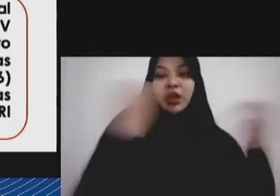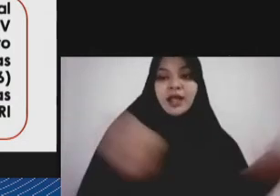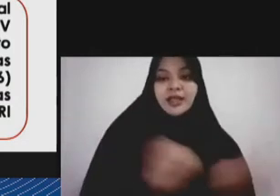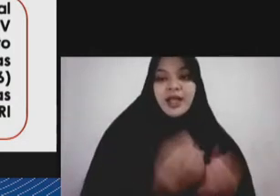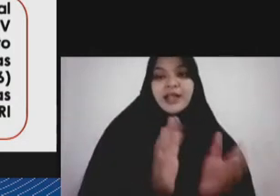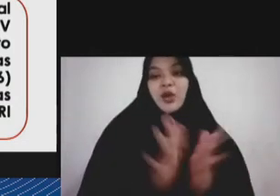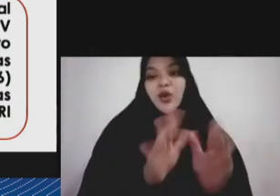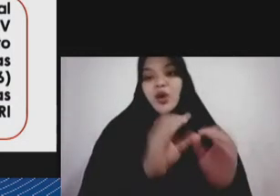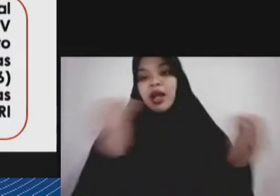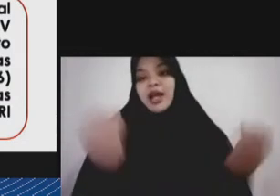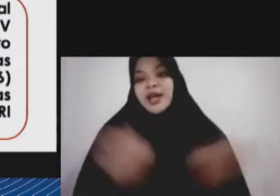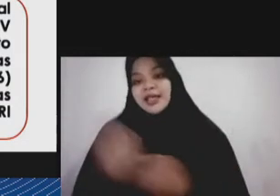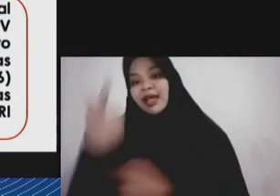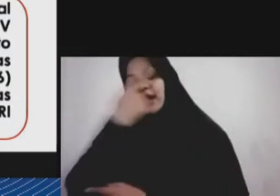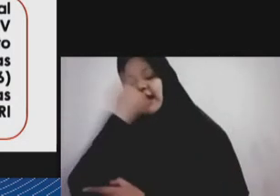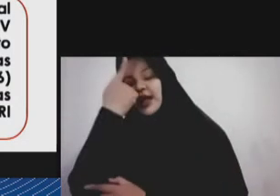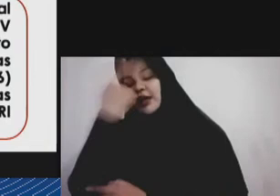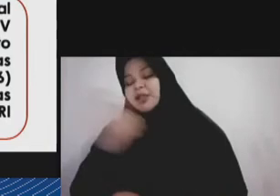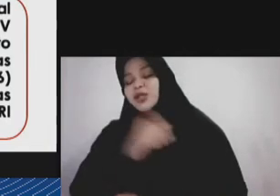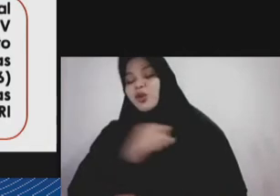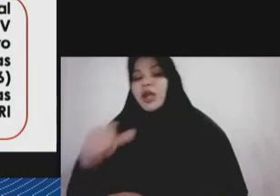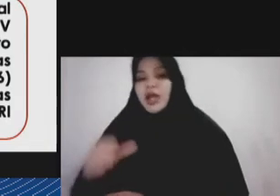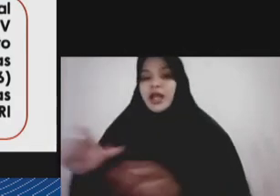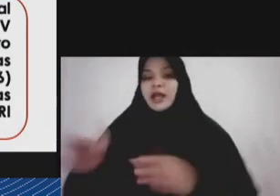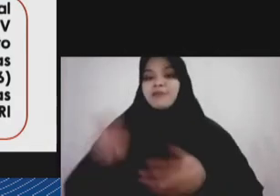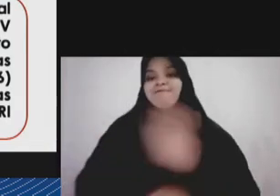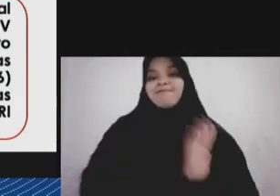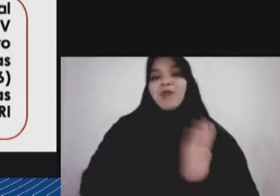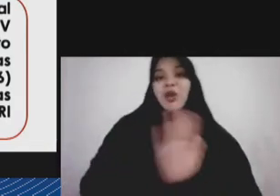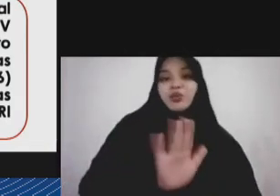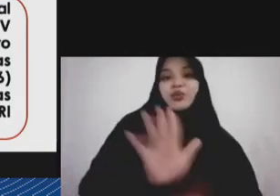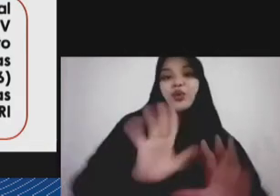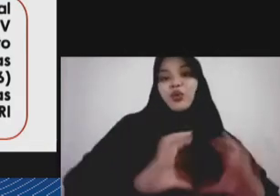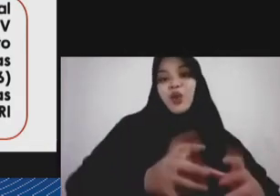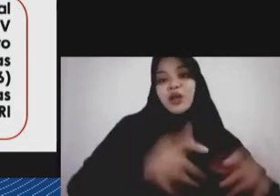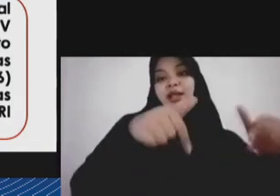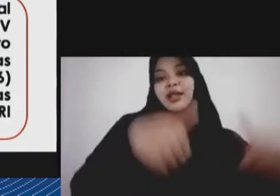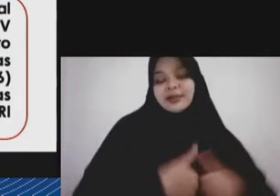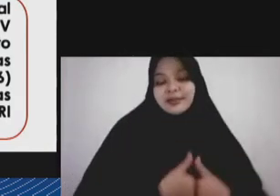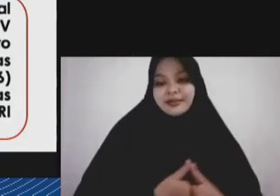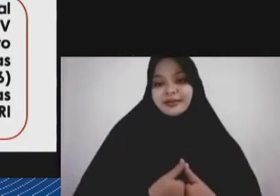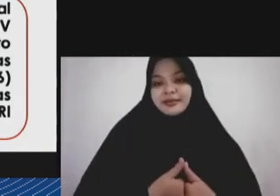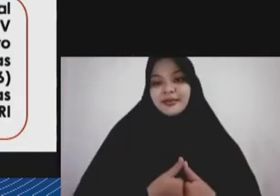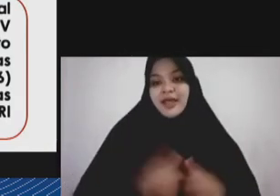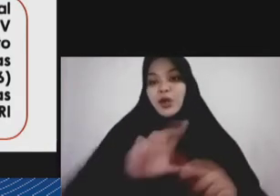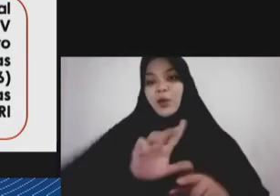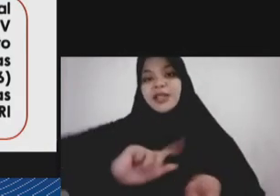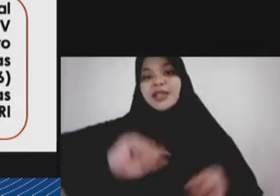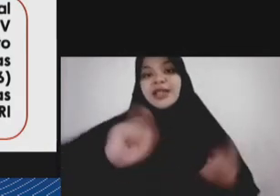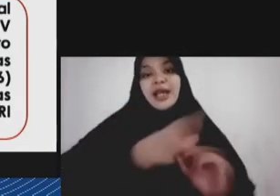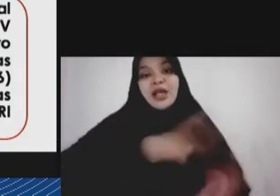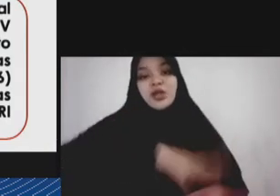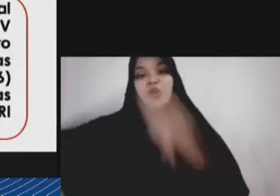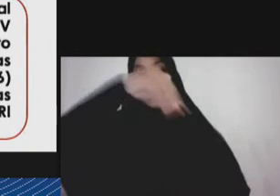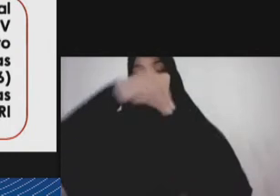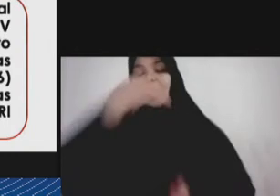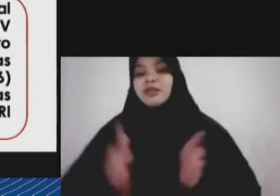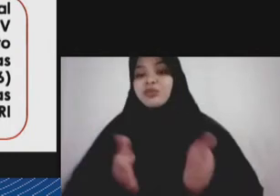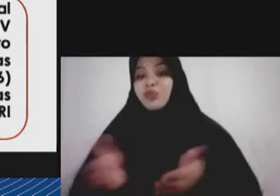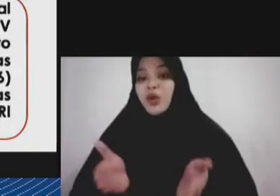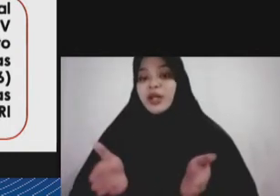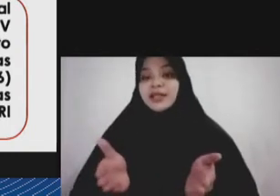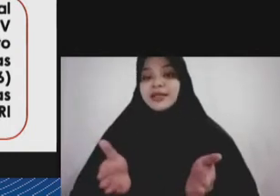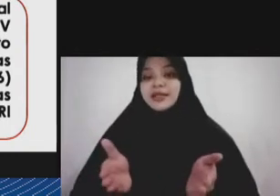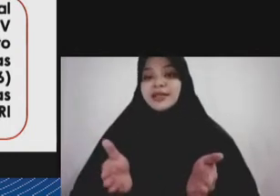organization religion, and the business world. It is hoped that the passage of this bill will become a central complement as a clear